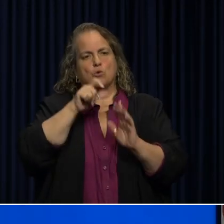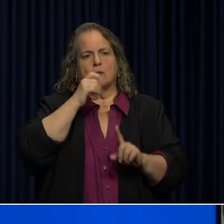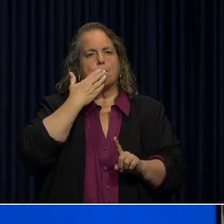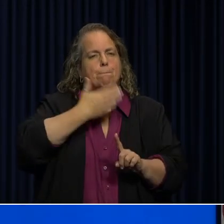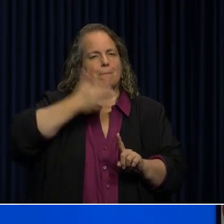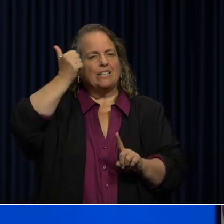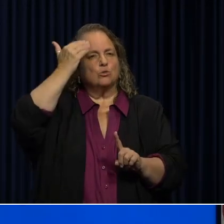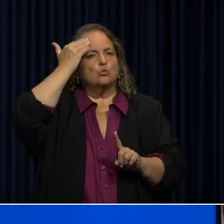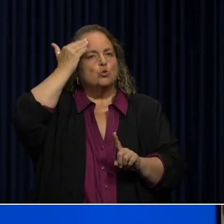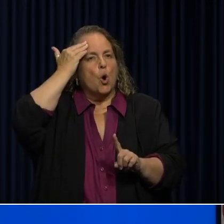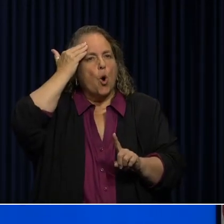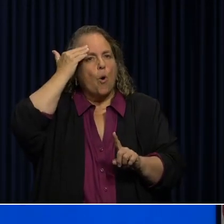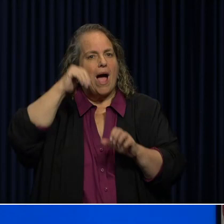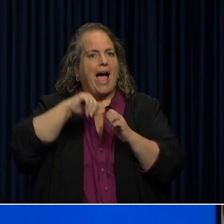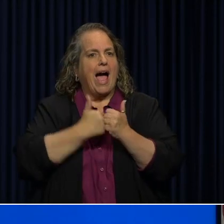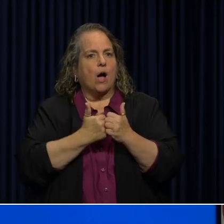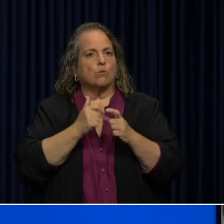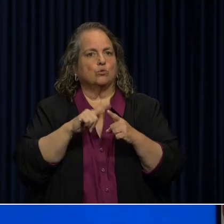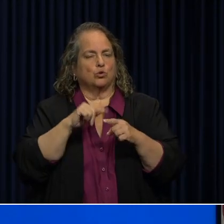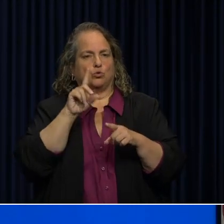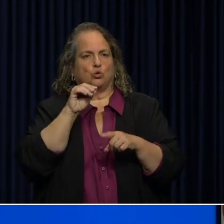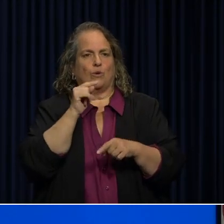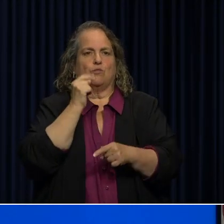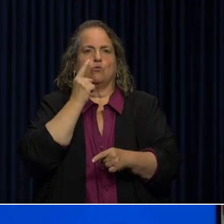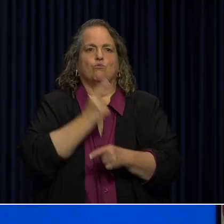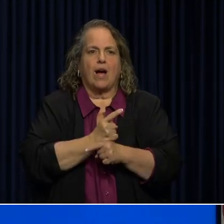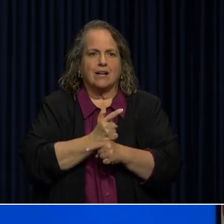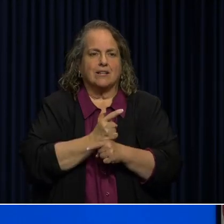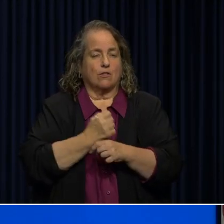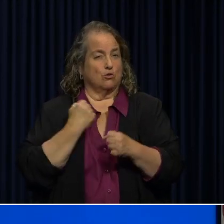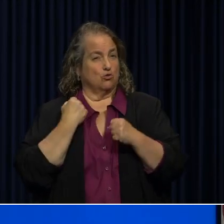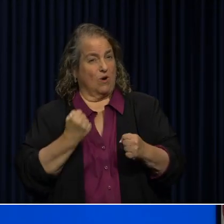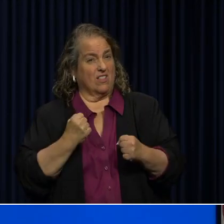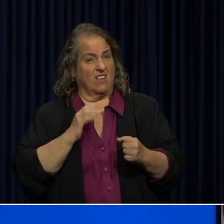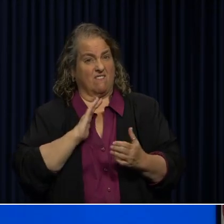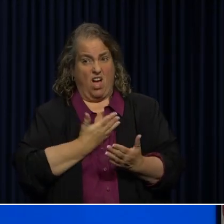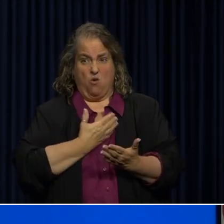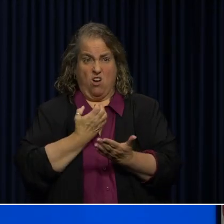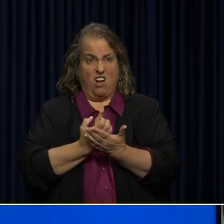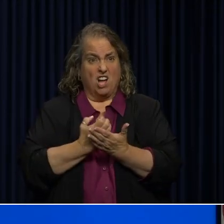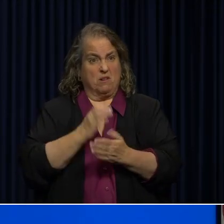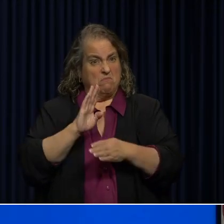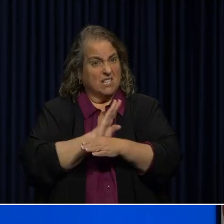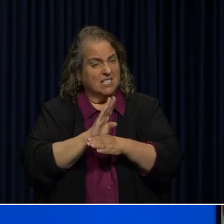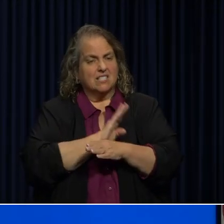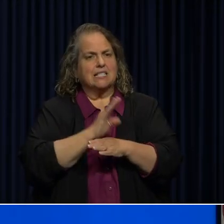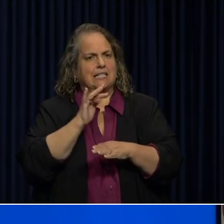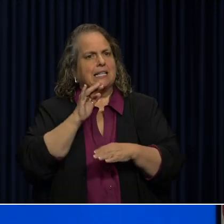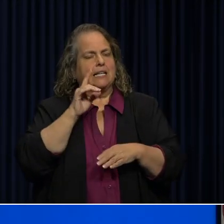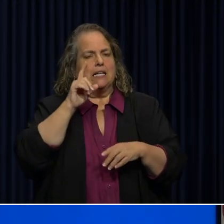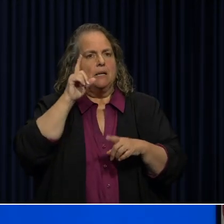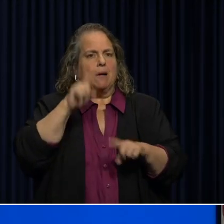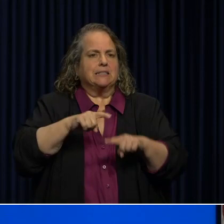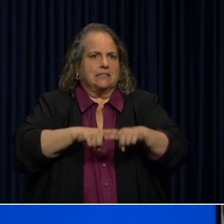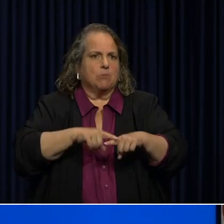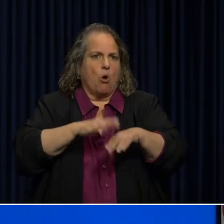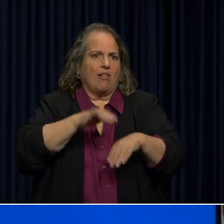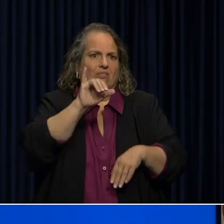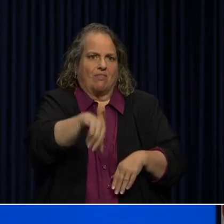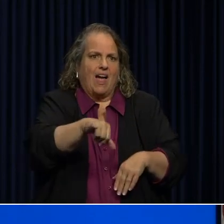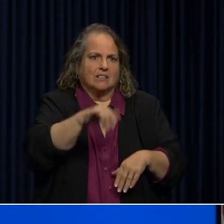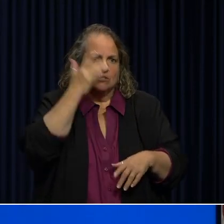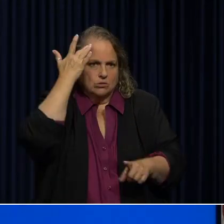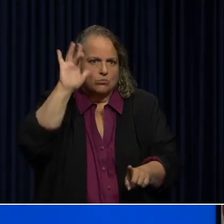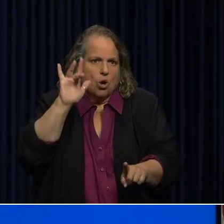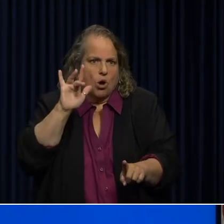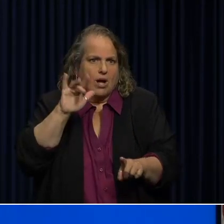but the strength of our economy is based on it. And I know we can, and I know that we will. So